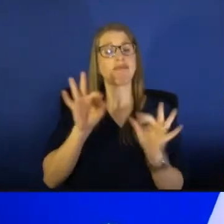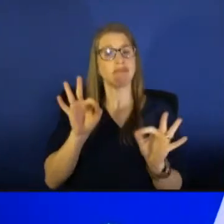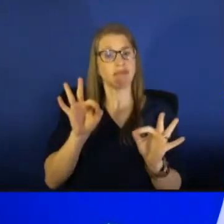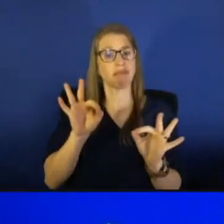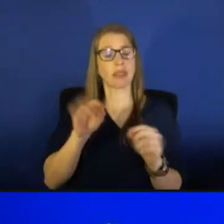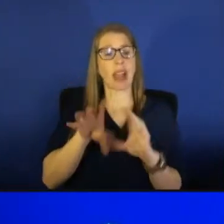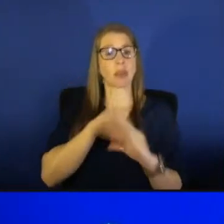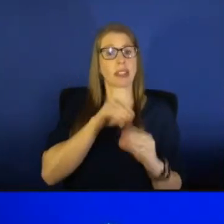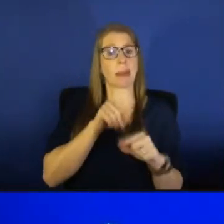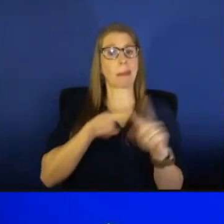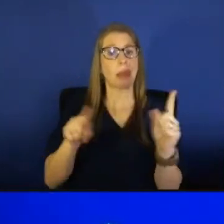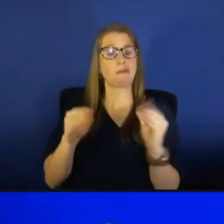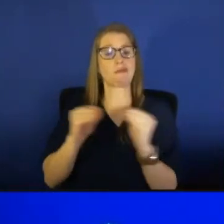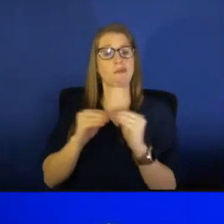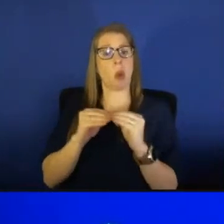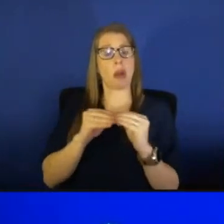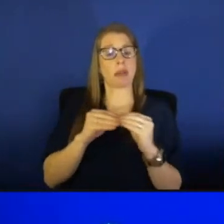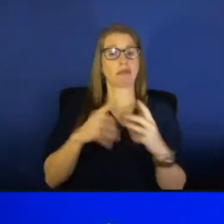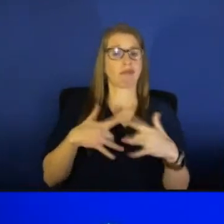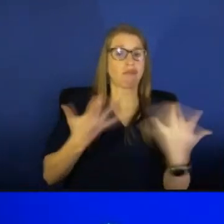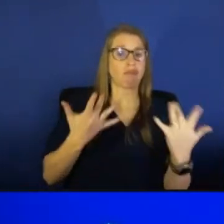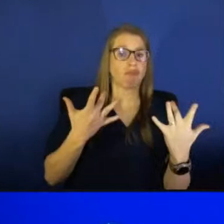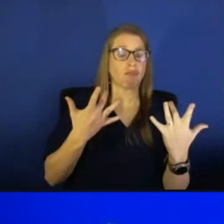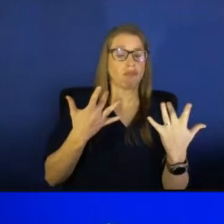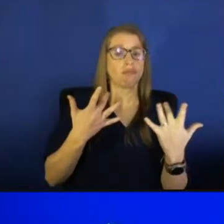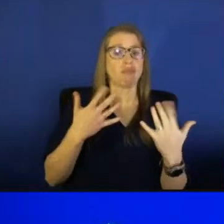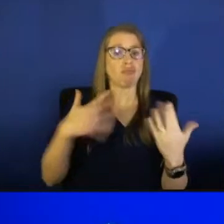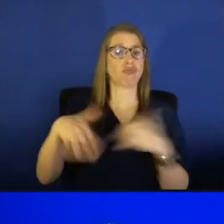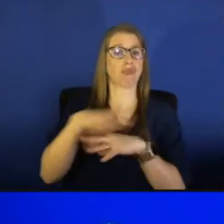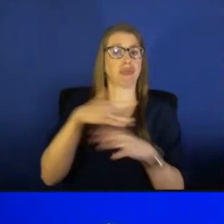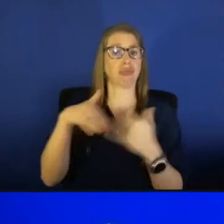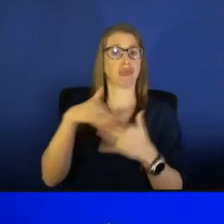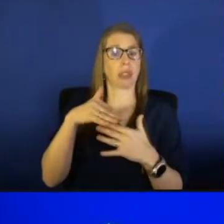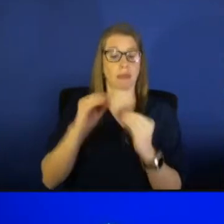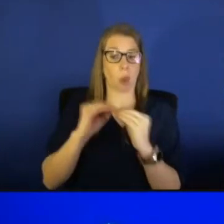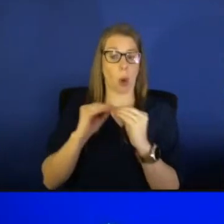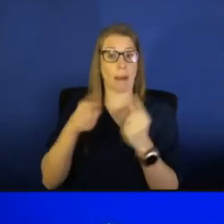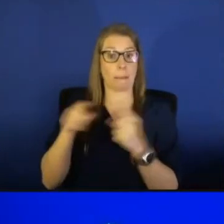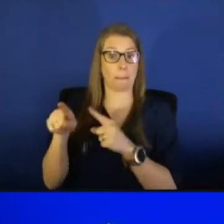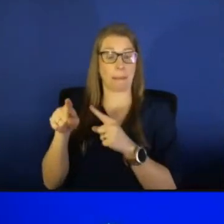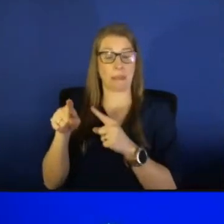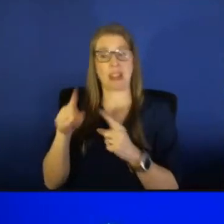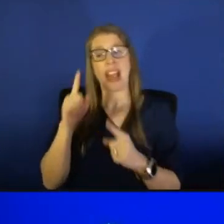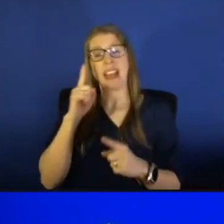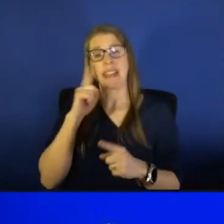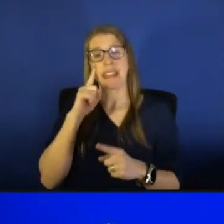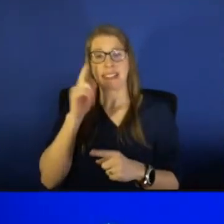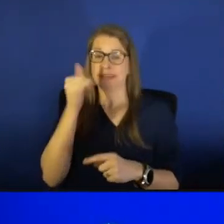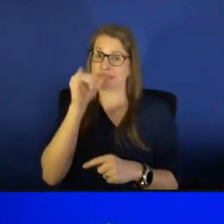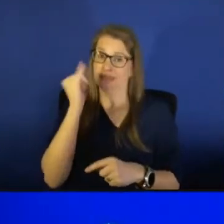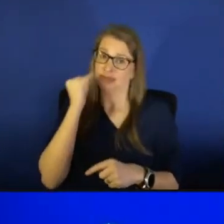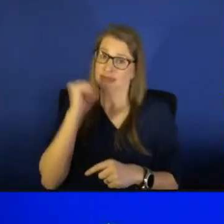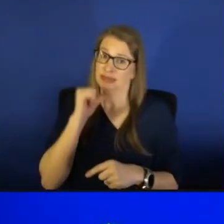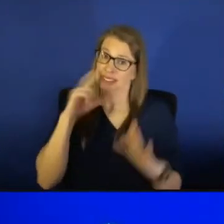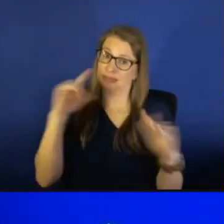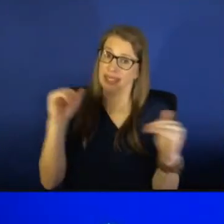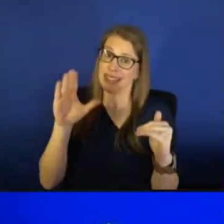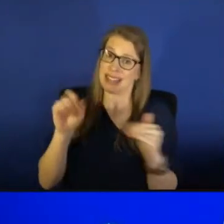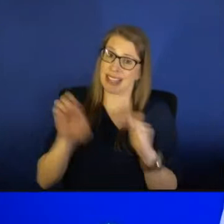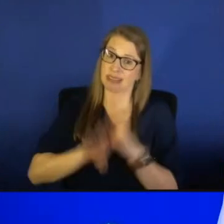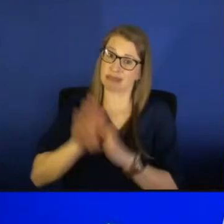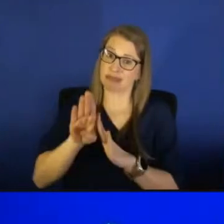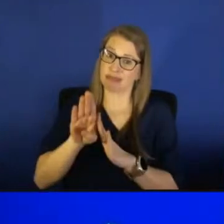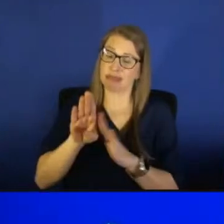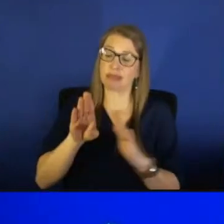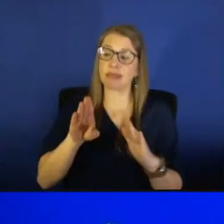more get-togethers now in this part of the year. I think we would be naive not to expect a surge in cases. But I think the thing that we really need to